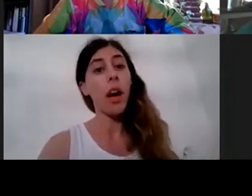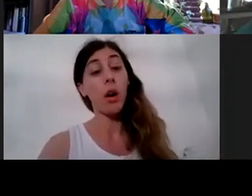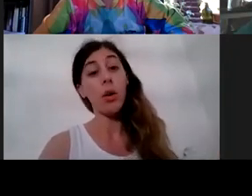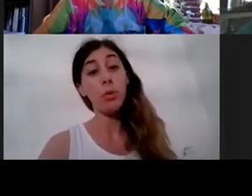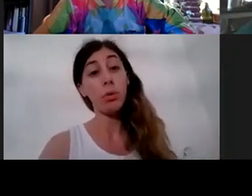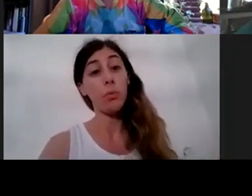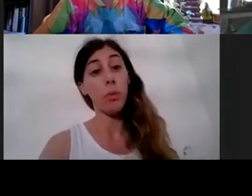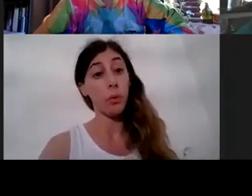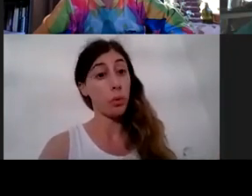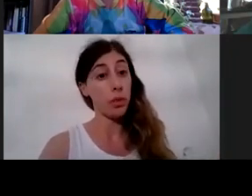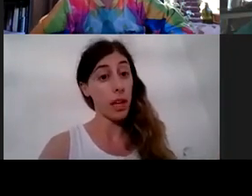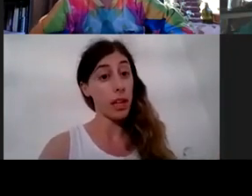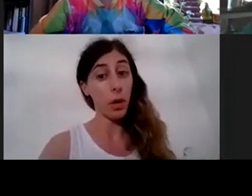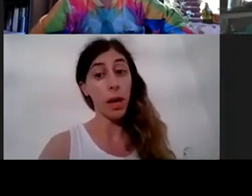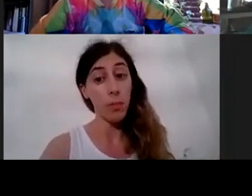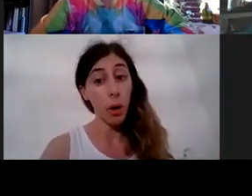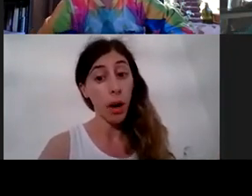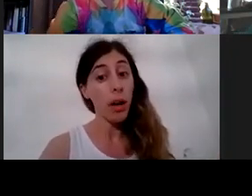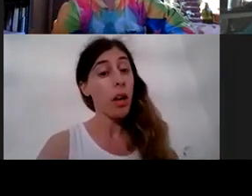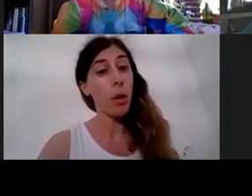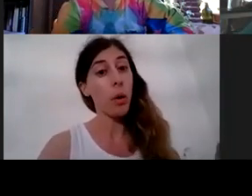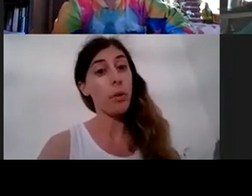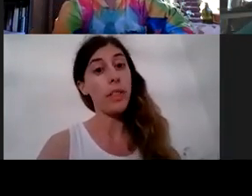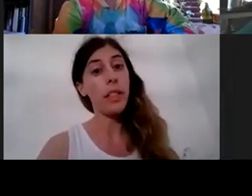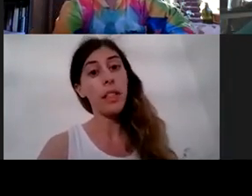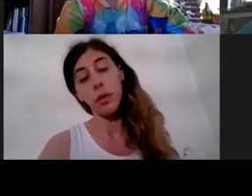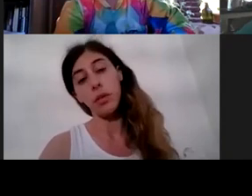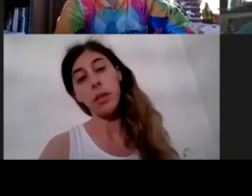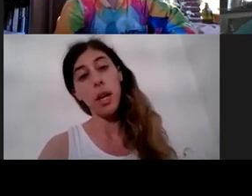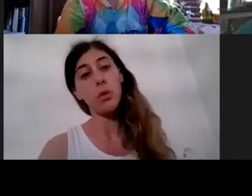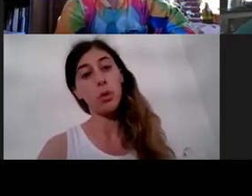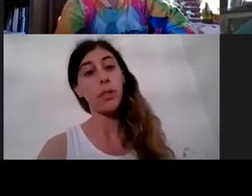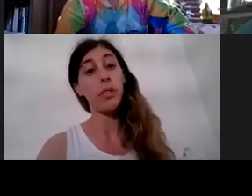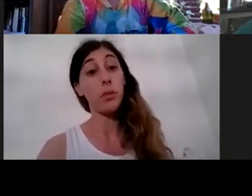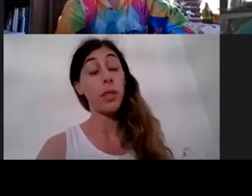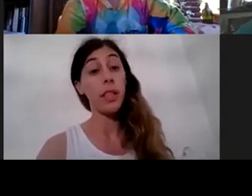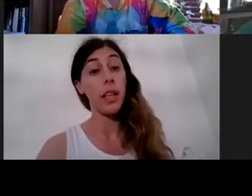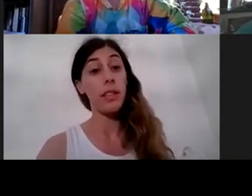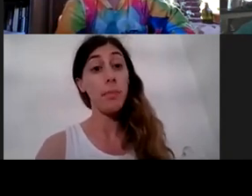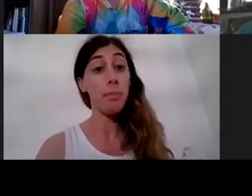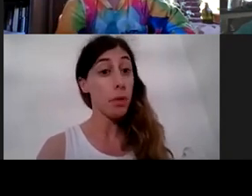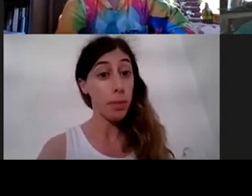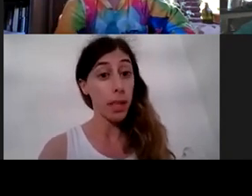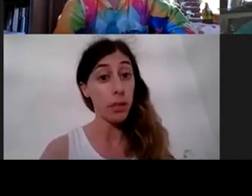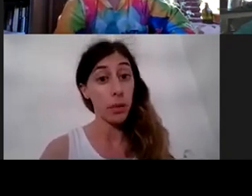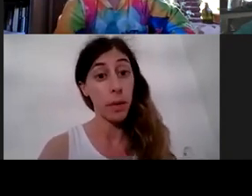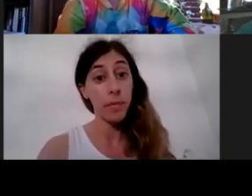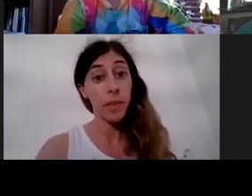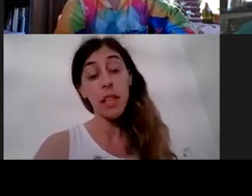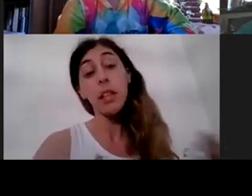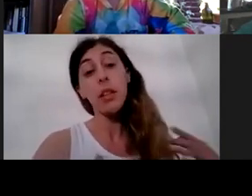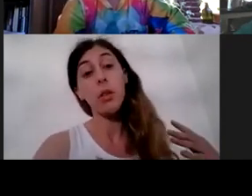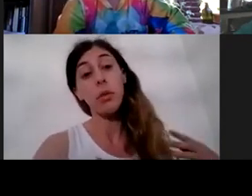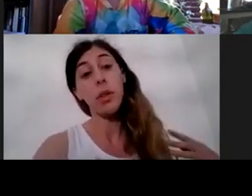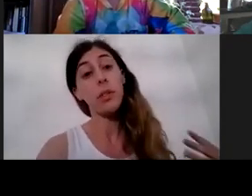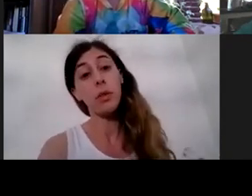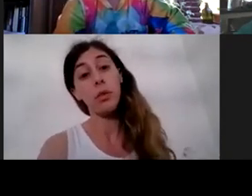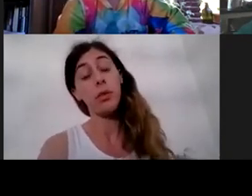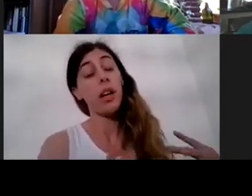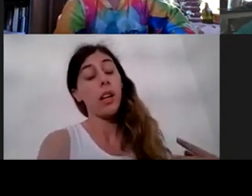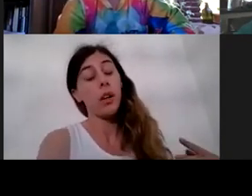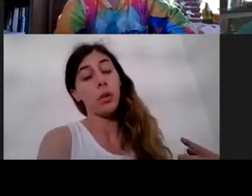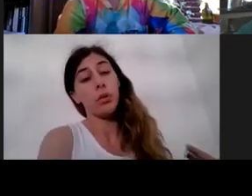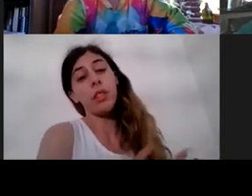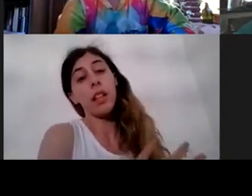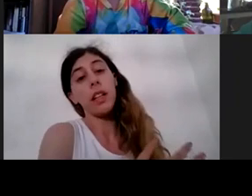requests the Social Security Service, and then there is the full payment of